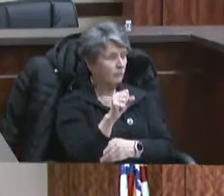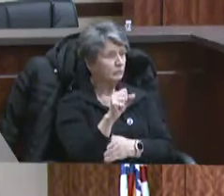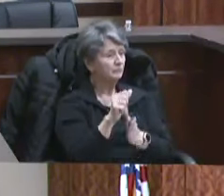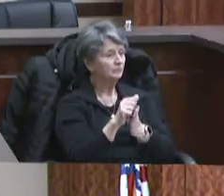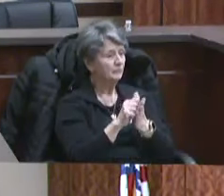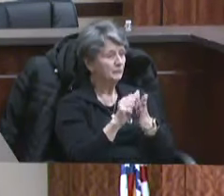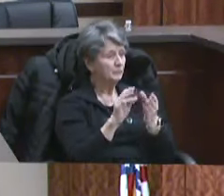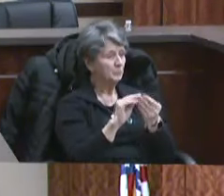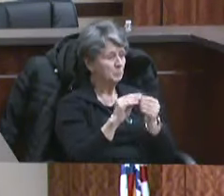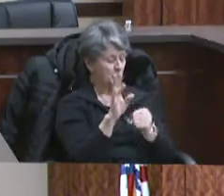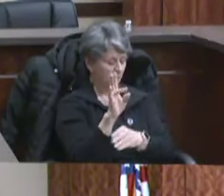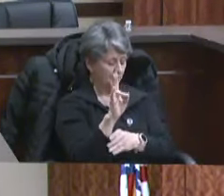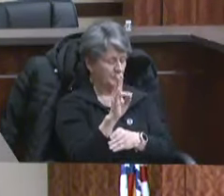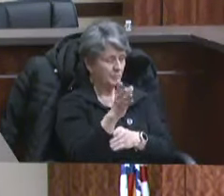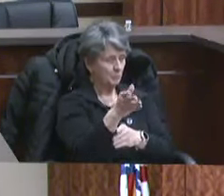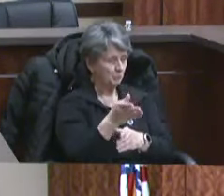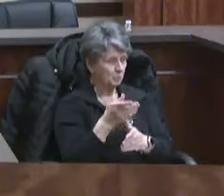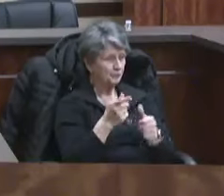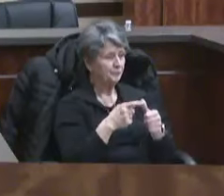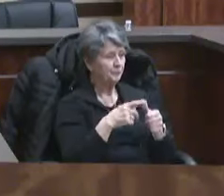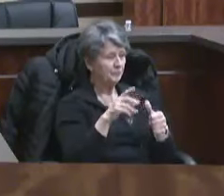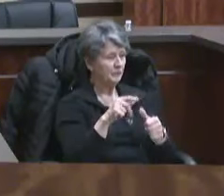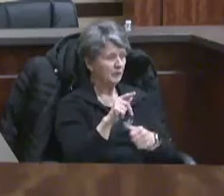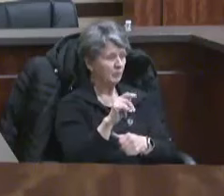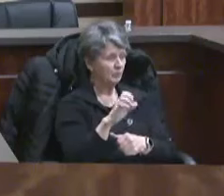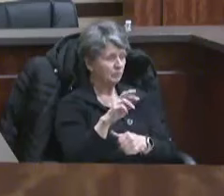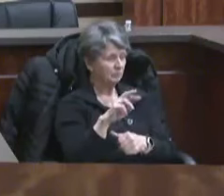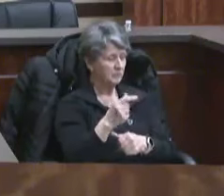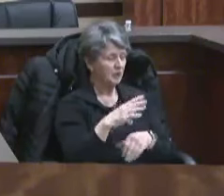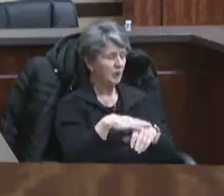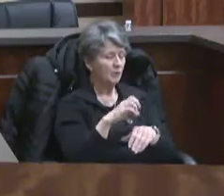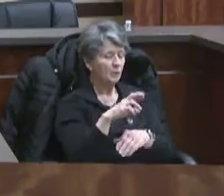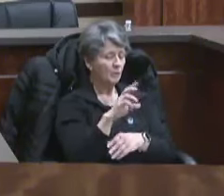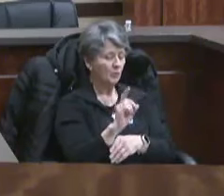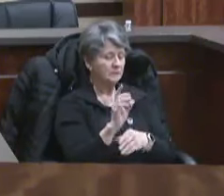Agenda item 7 is introduction and first public hearing on ordinance number